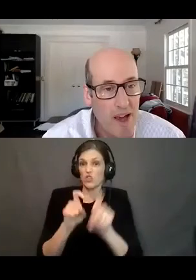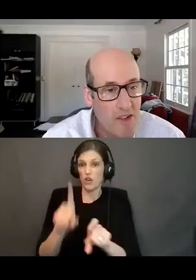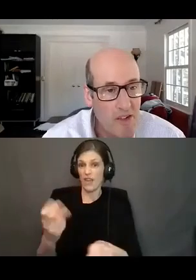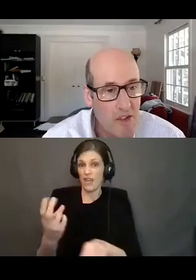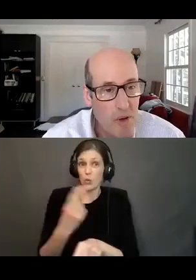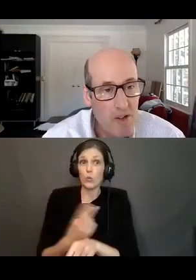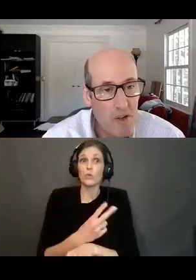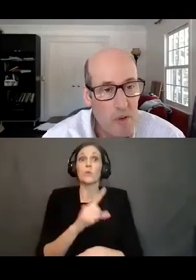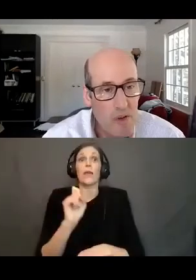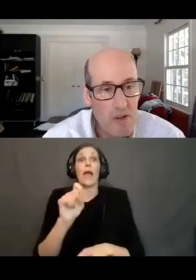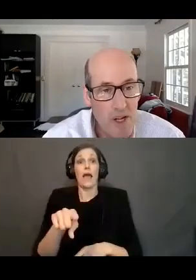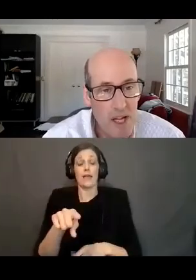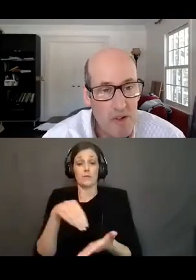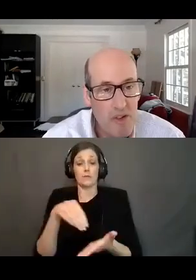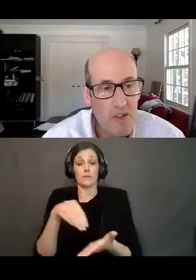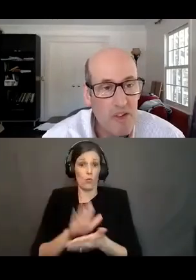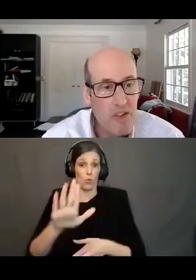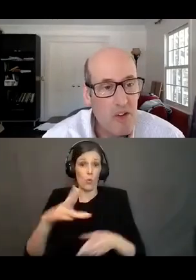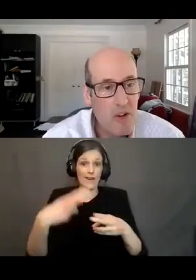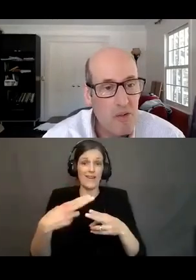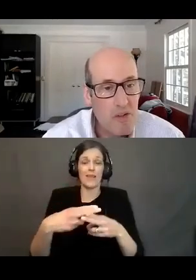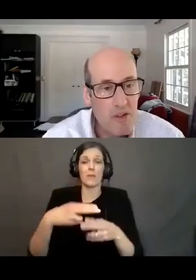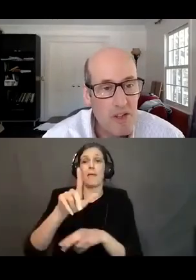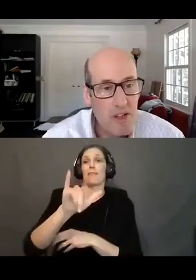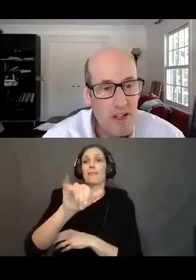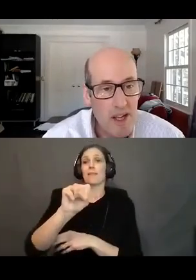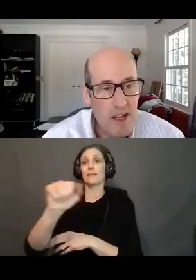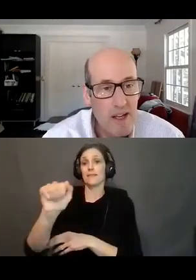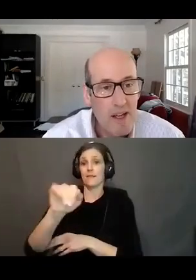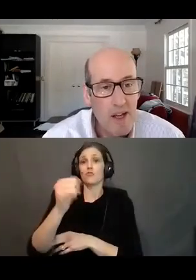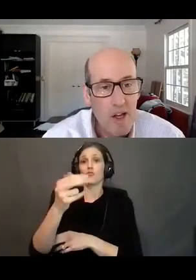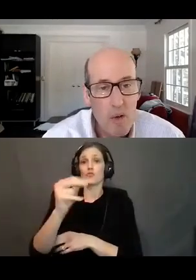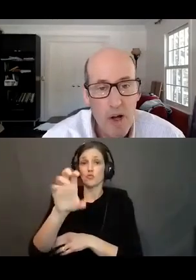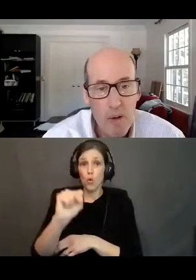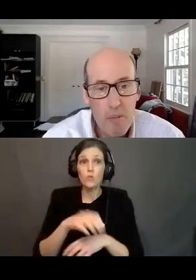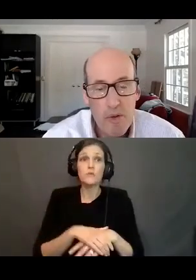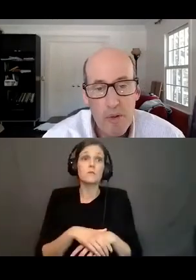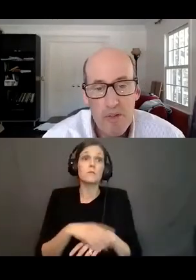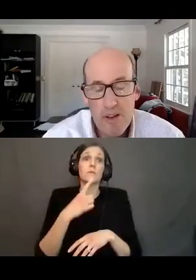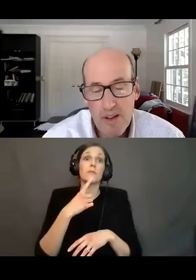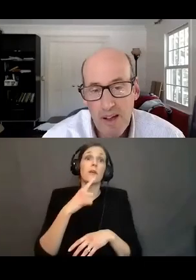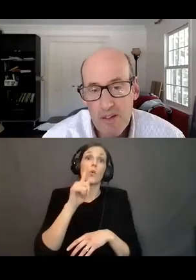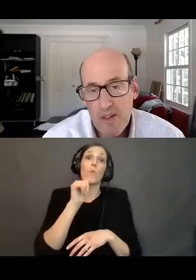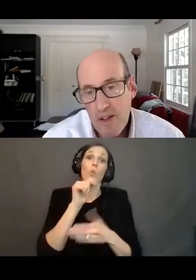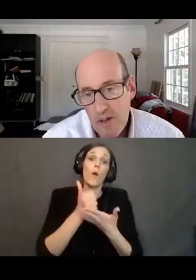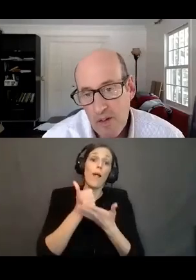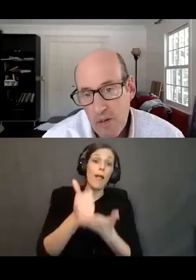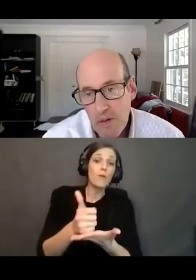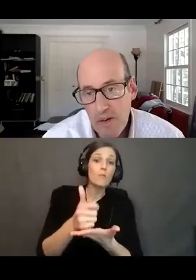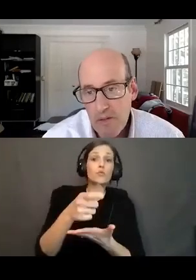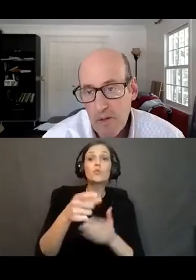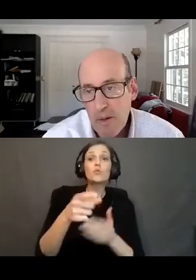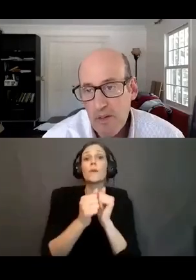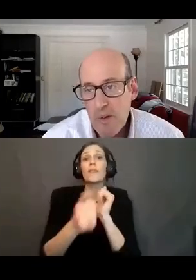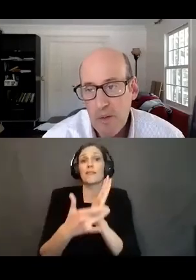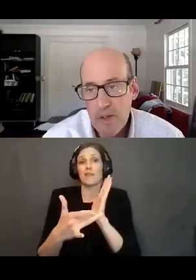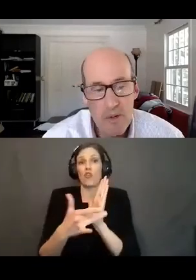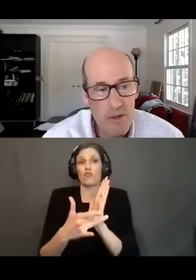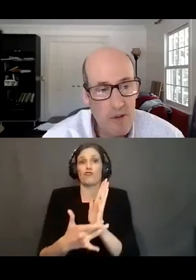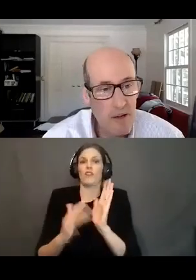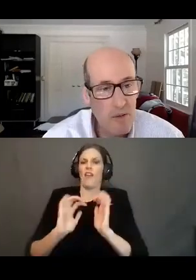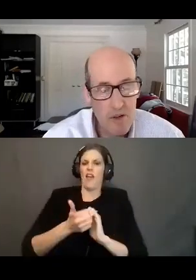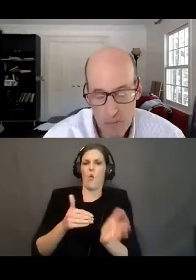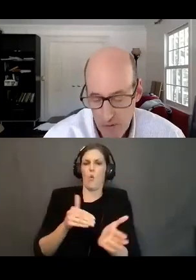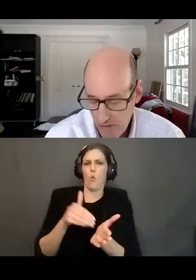We ask somebody to put in their name, this is Lisa Jones, and to indicate who helps you with technology at your school and the frequency with which